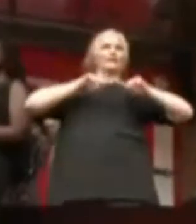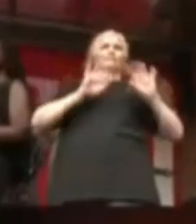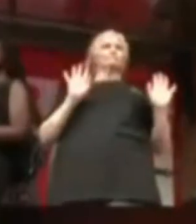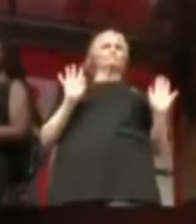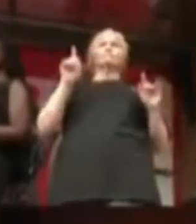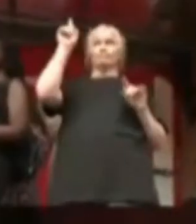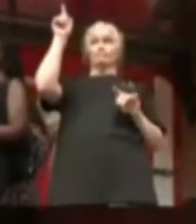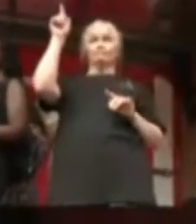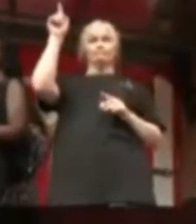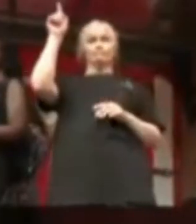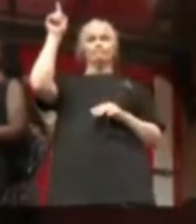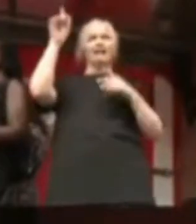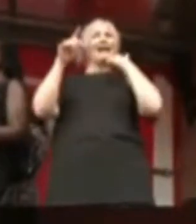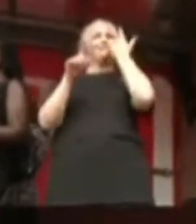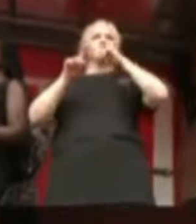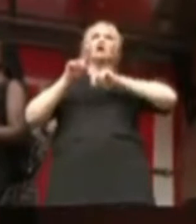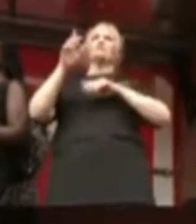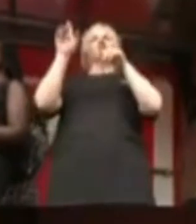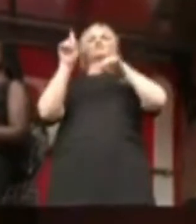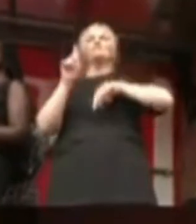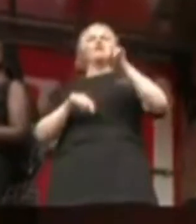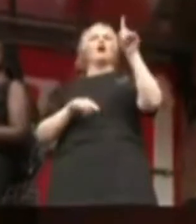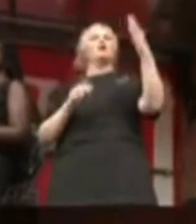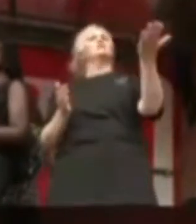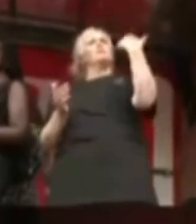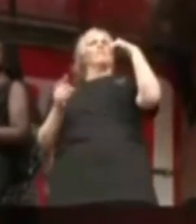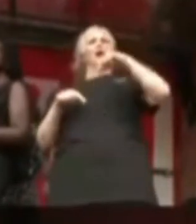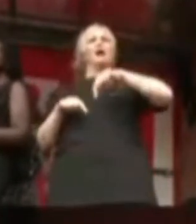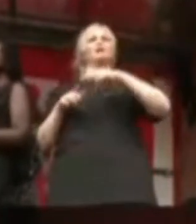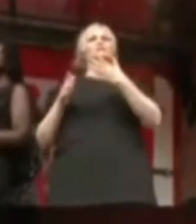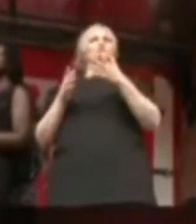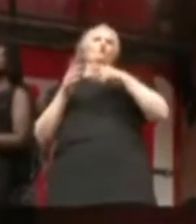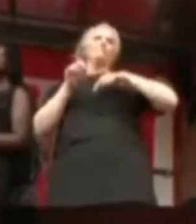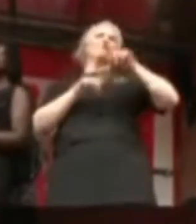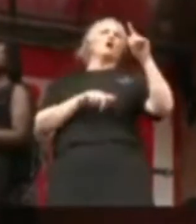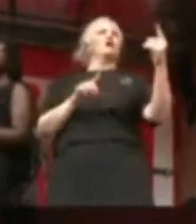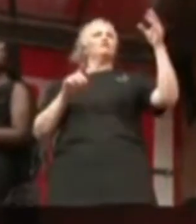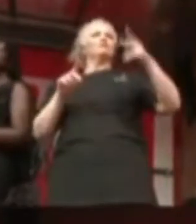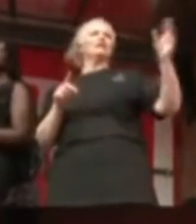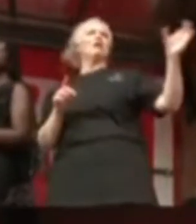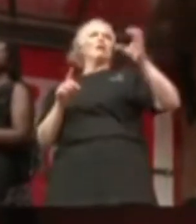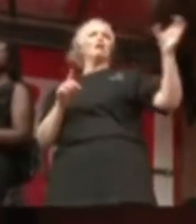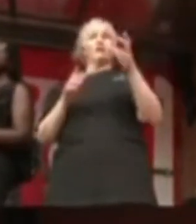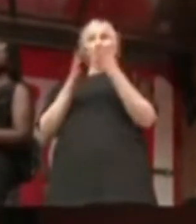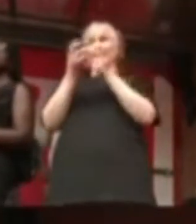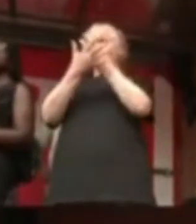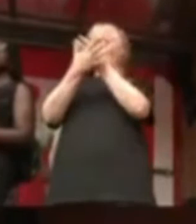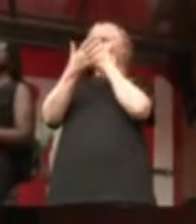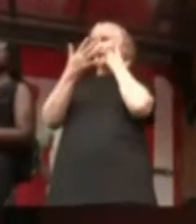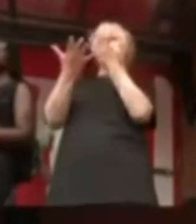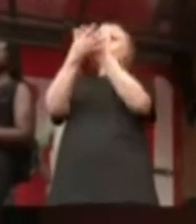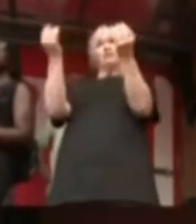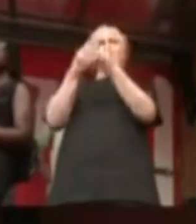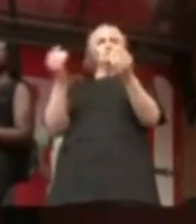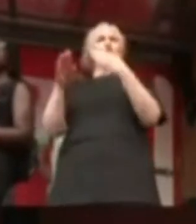They choose it every time they fire and rehire workers, every time they get rid of good jobs, every time